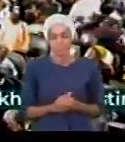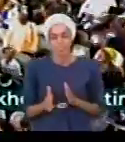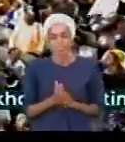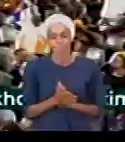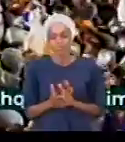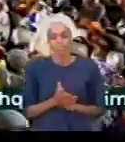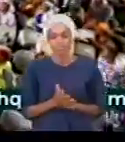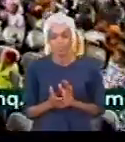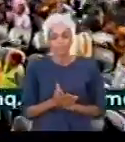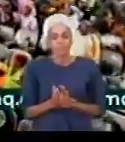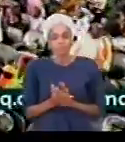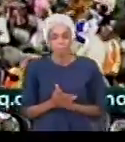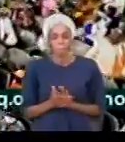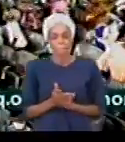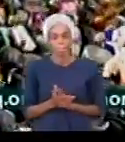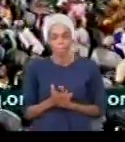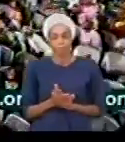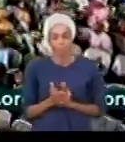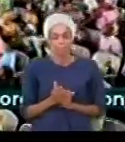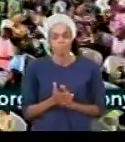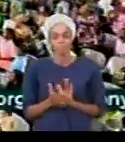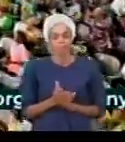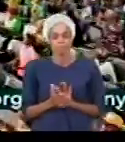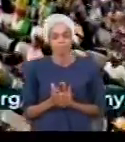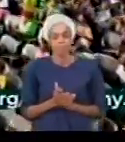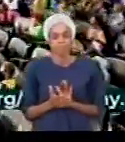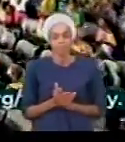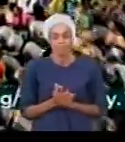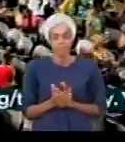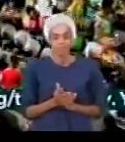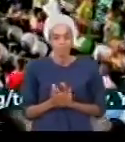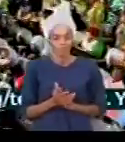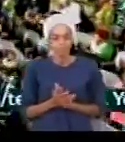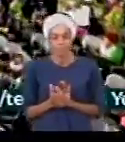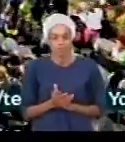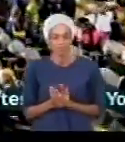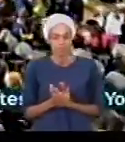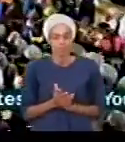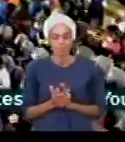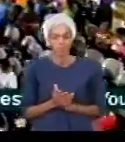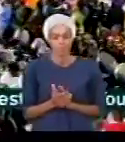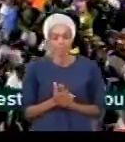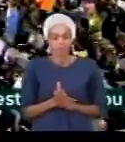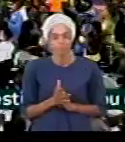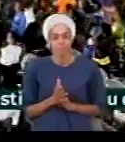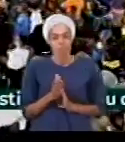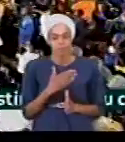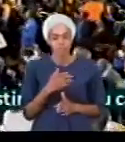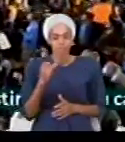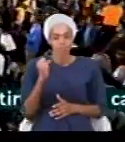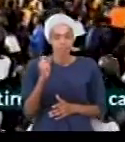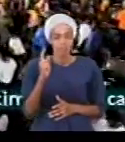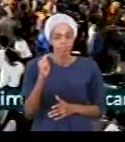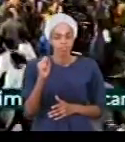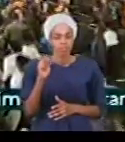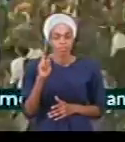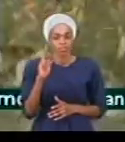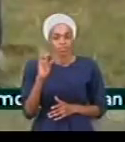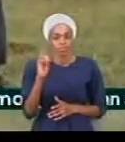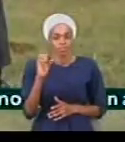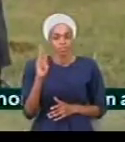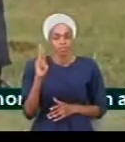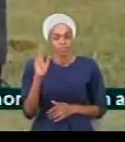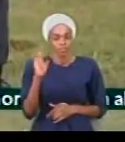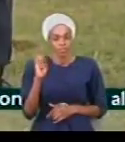together. Stroke is healed. Yes, you can see the man walking now. It's your turn. It's